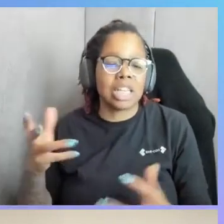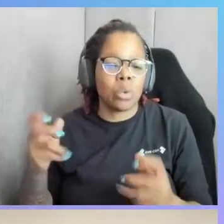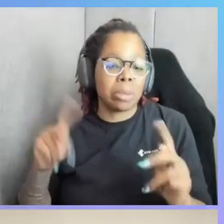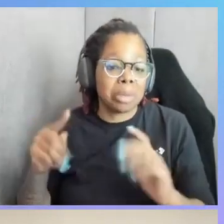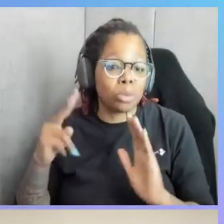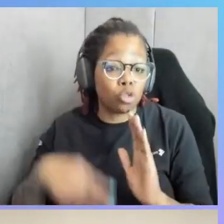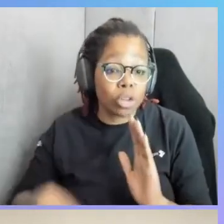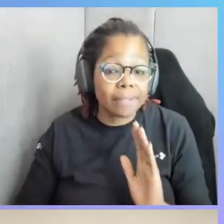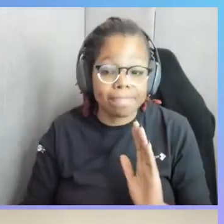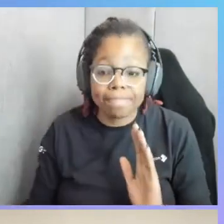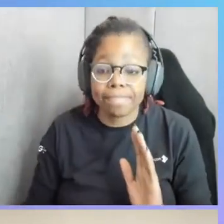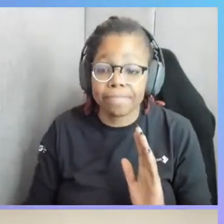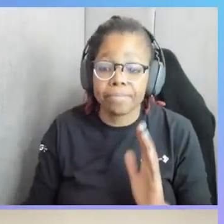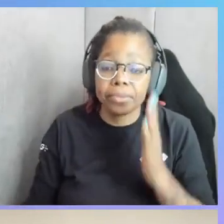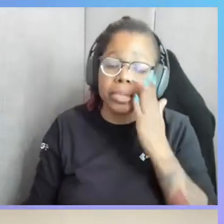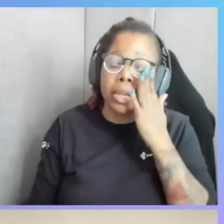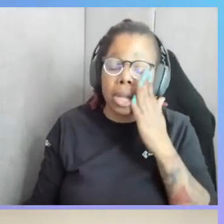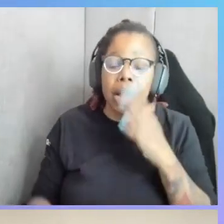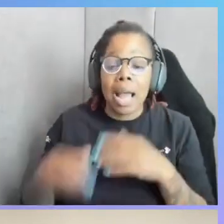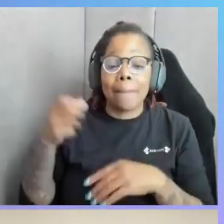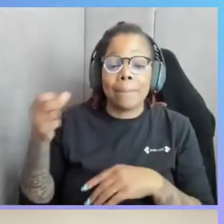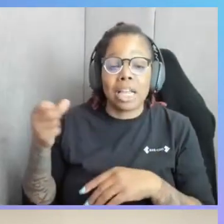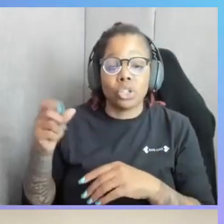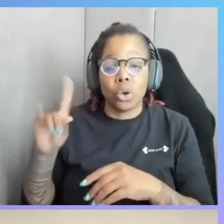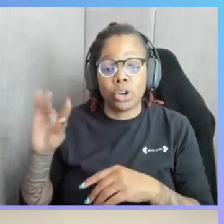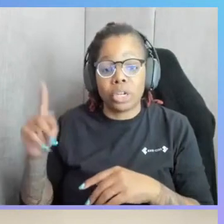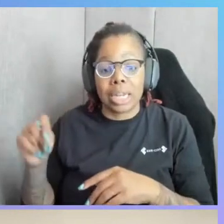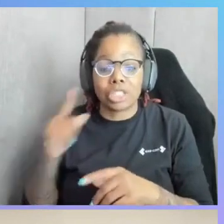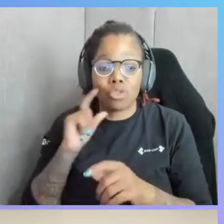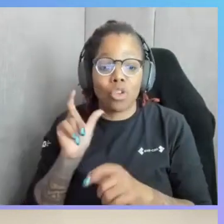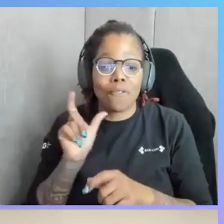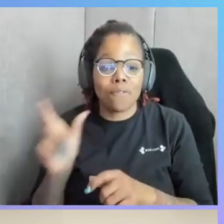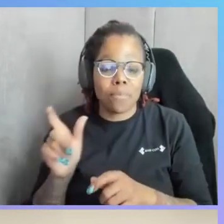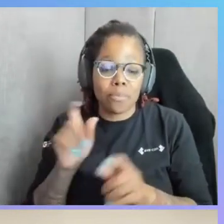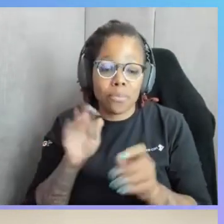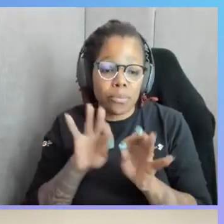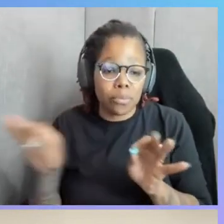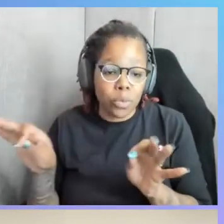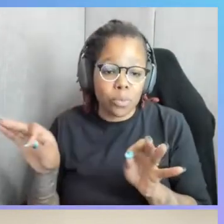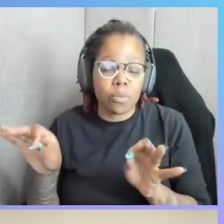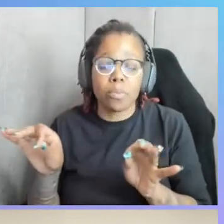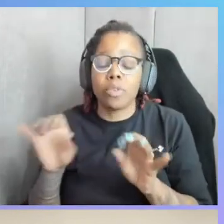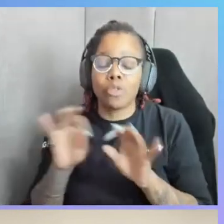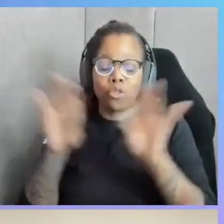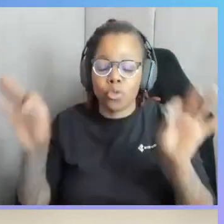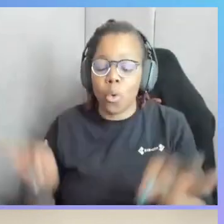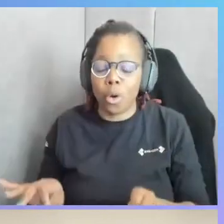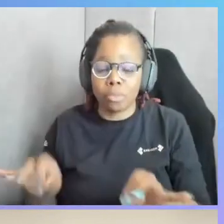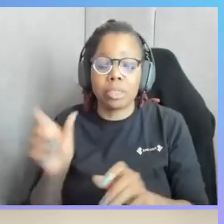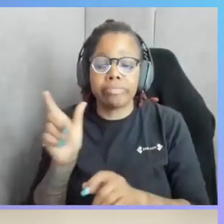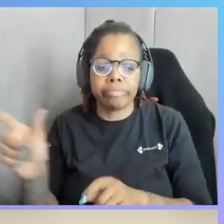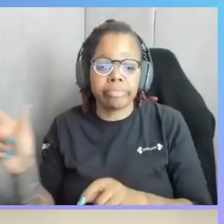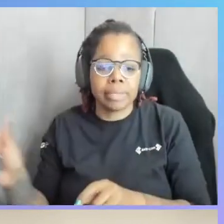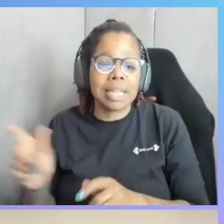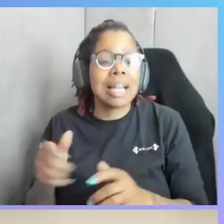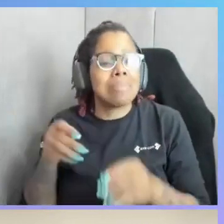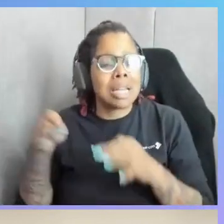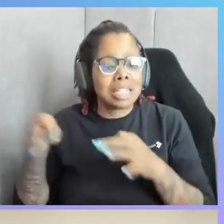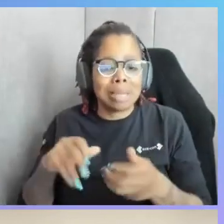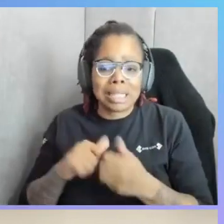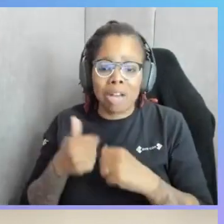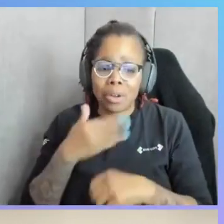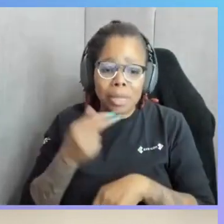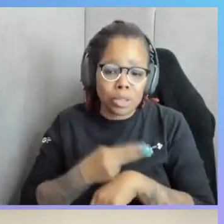read. Placeholder text in form fields guides the user to understand how to best utilize the form